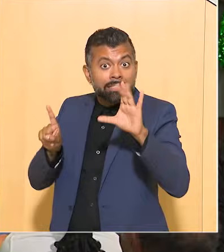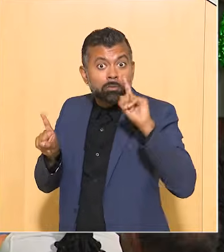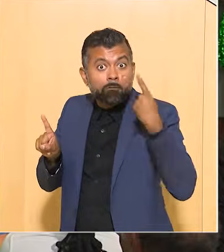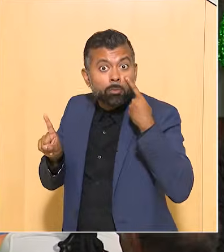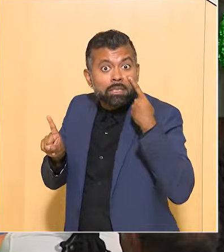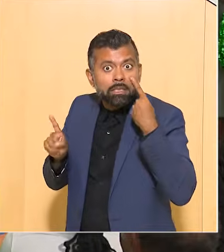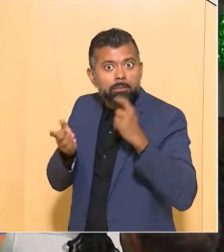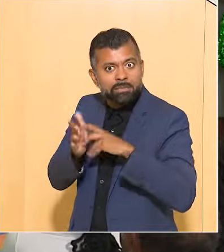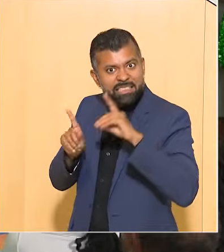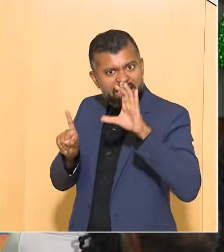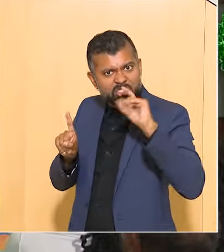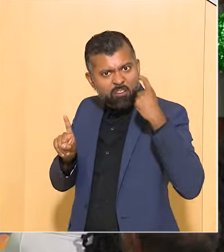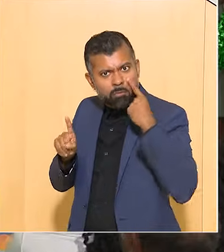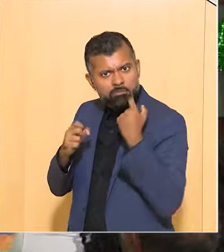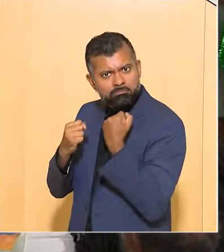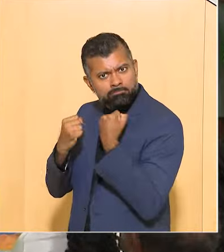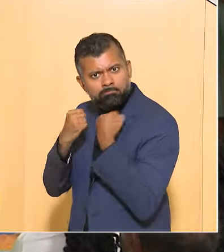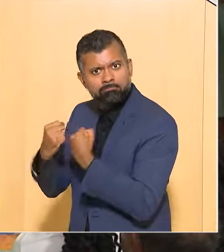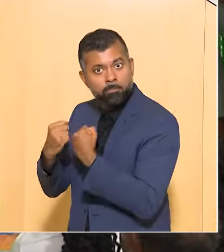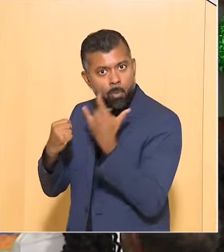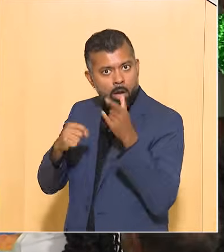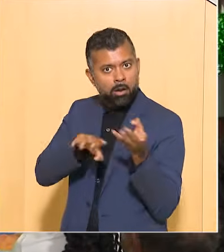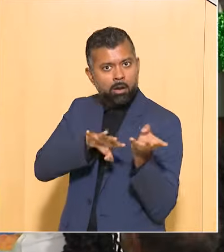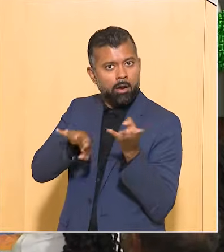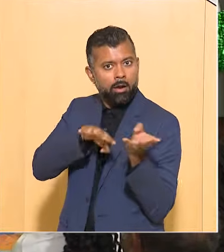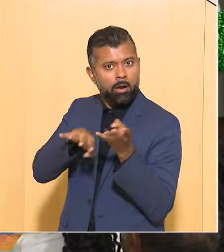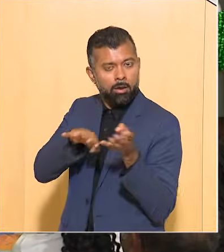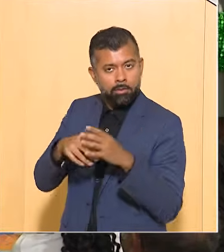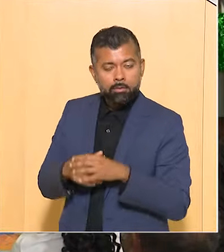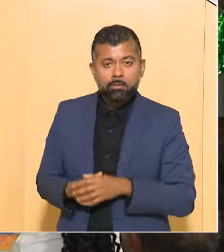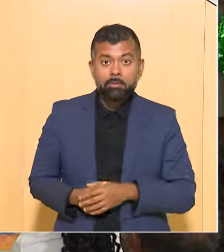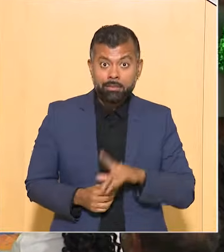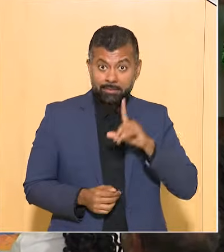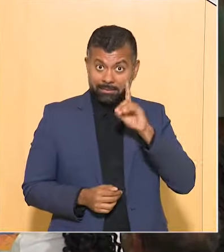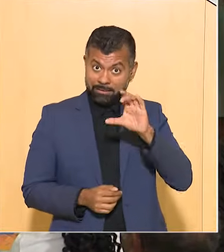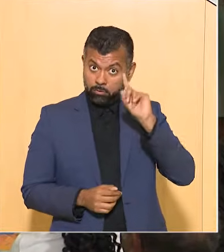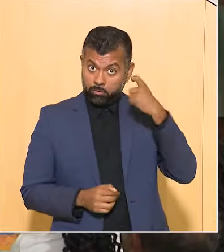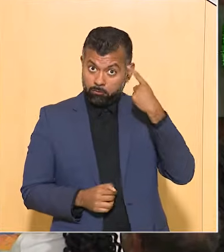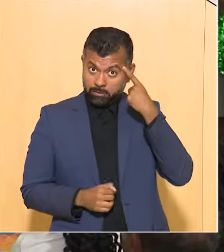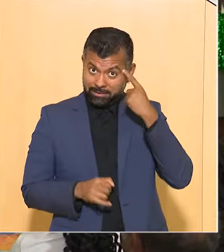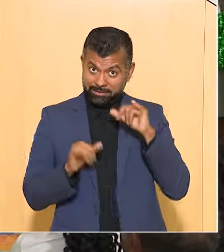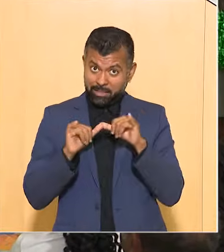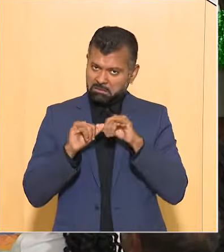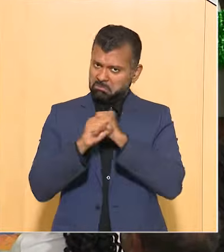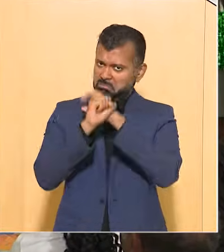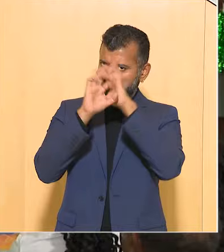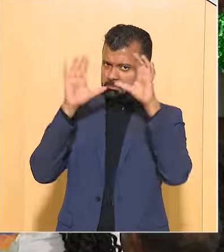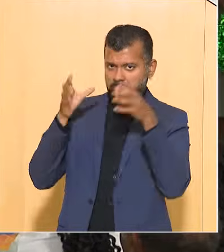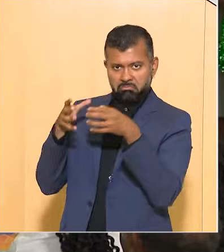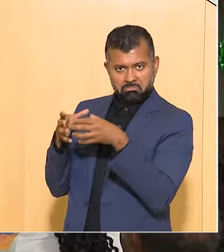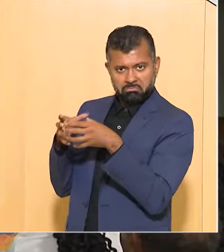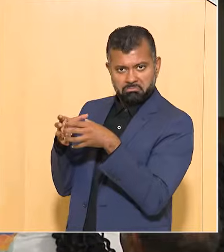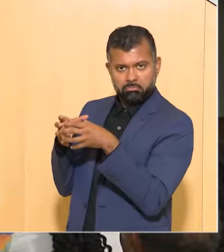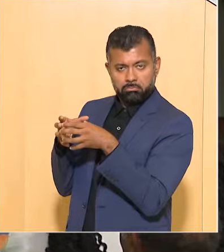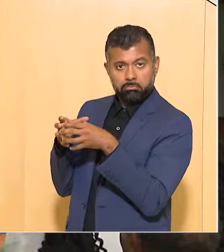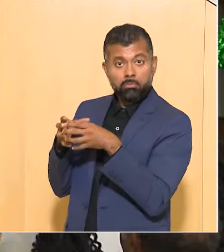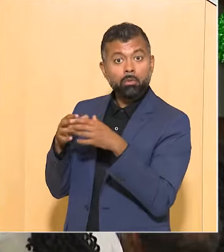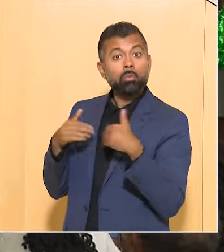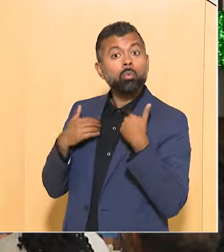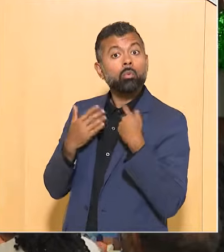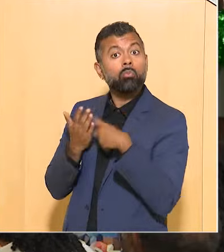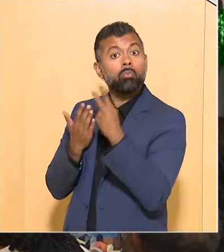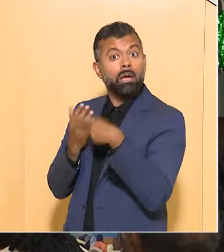about this. The size of DC government, the summer youth program is about the third of the size of the whole